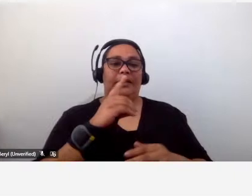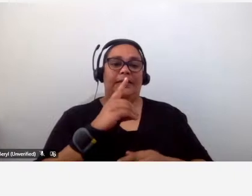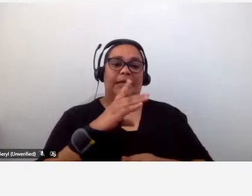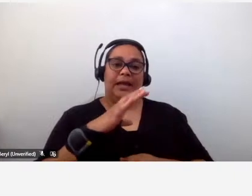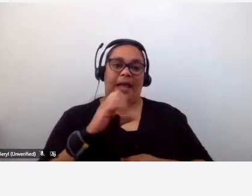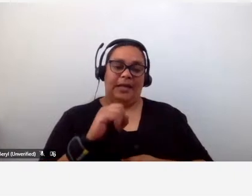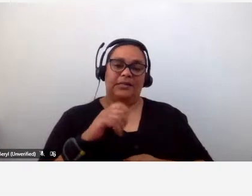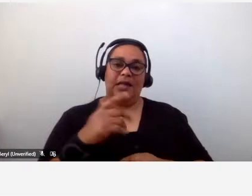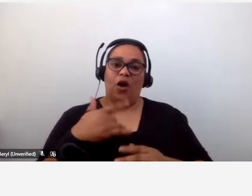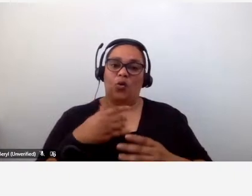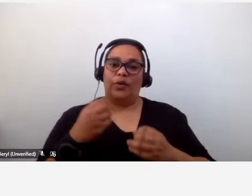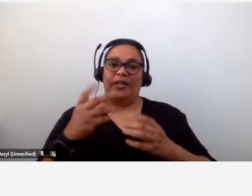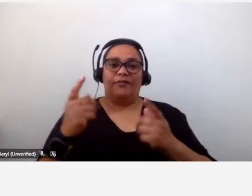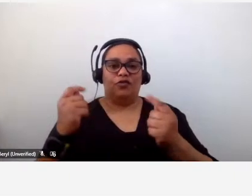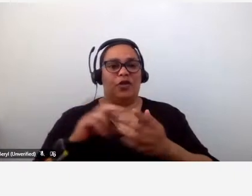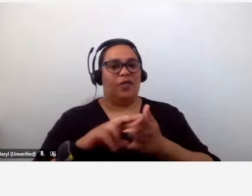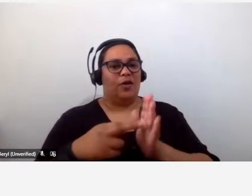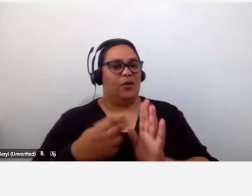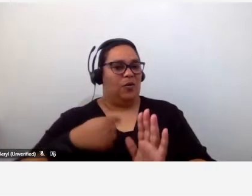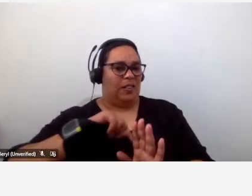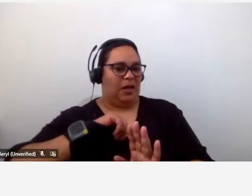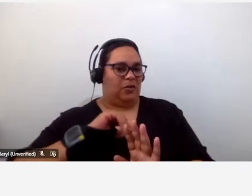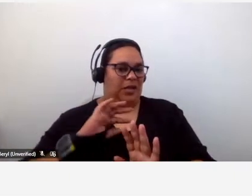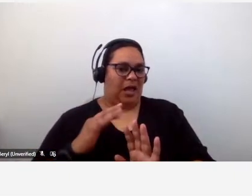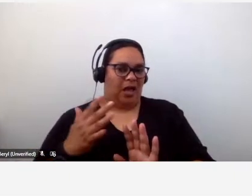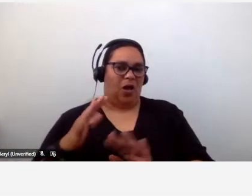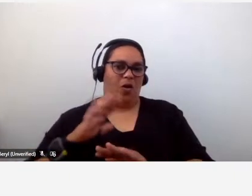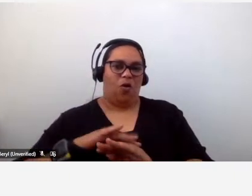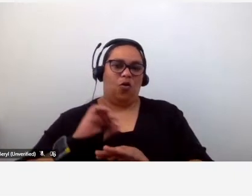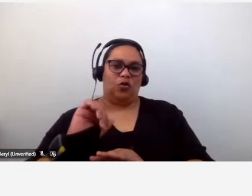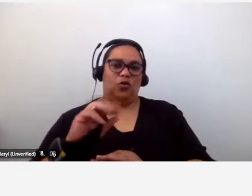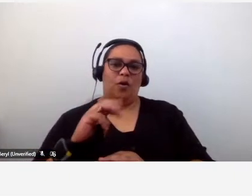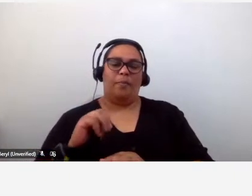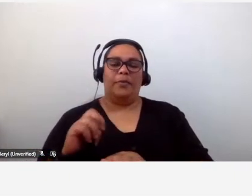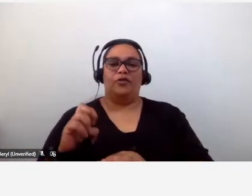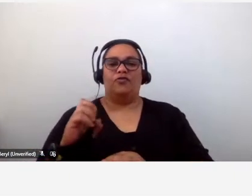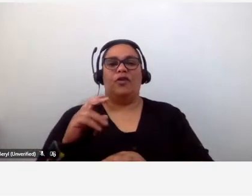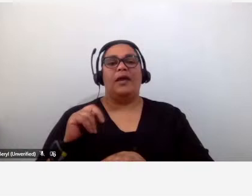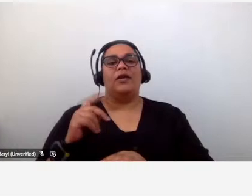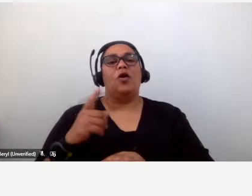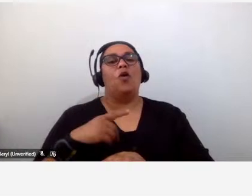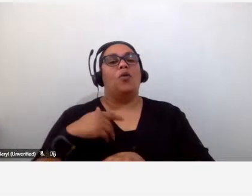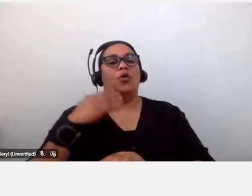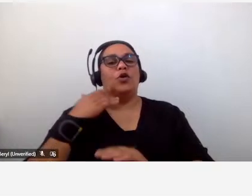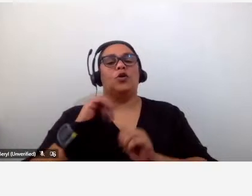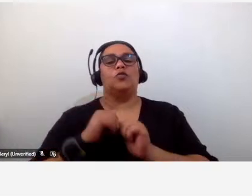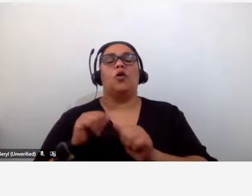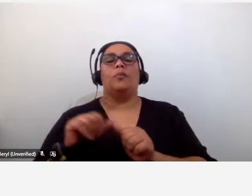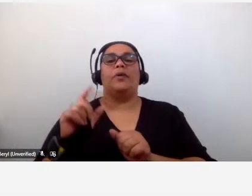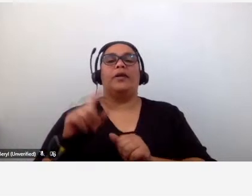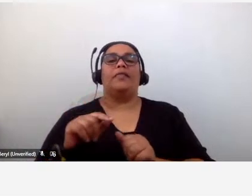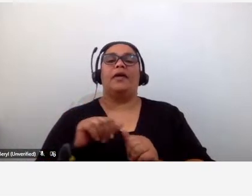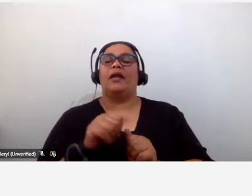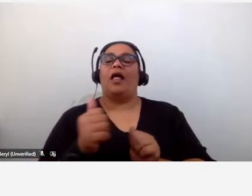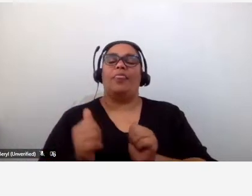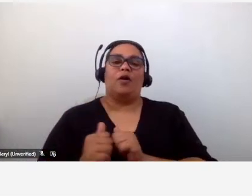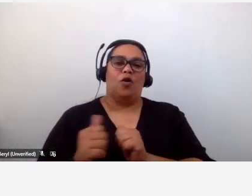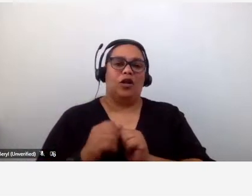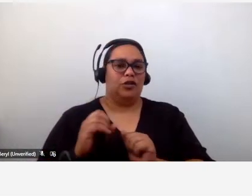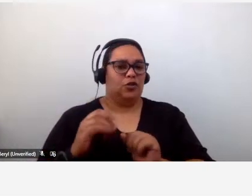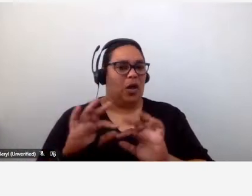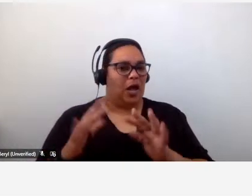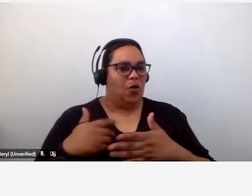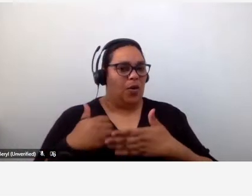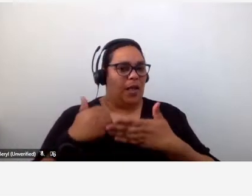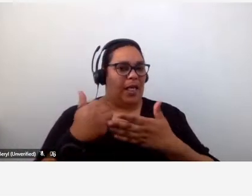do we strengthen our role on the MIG grant? Because we know sport better than some of our other colleagues. So how do we help